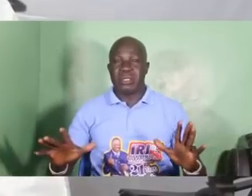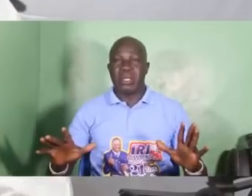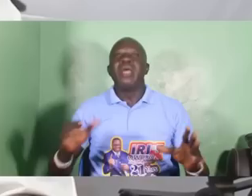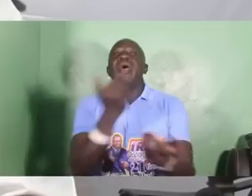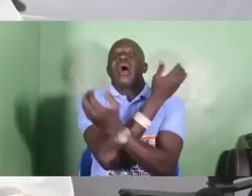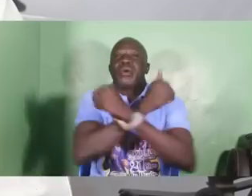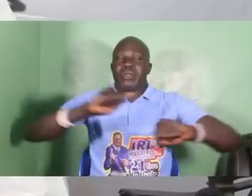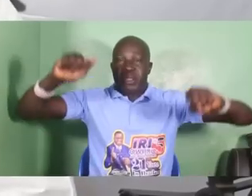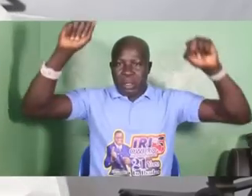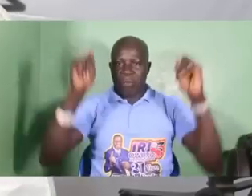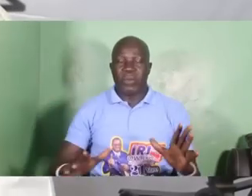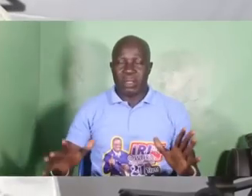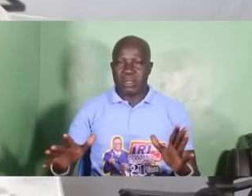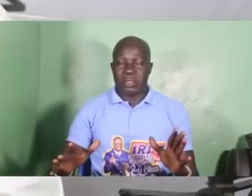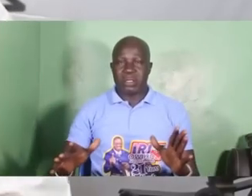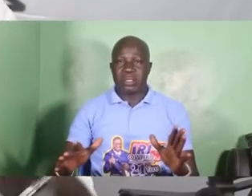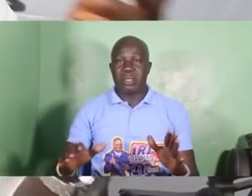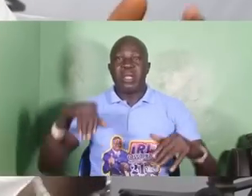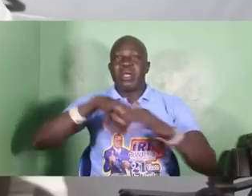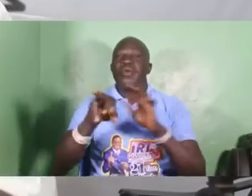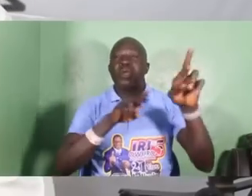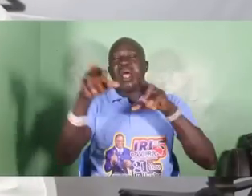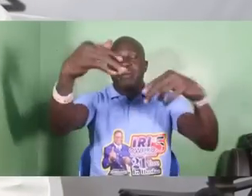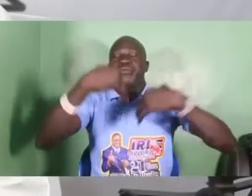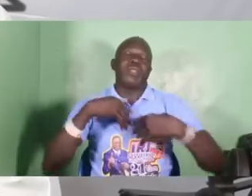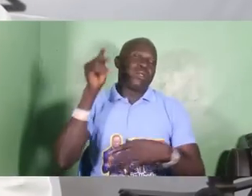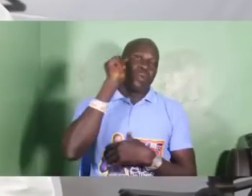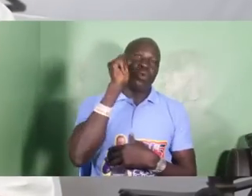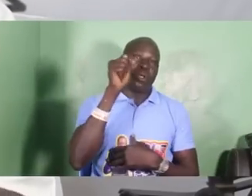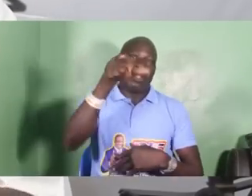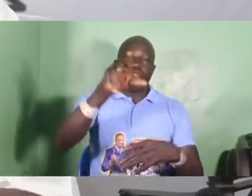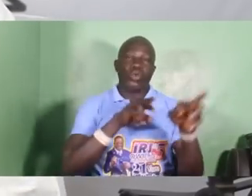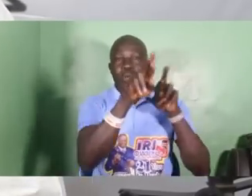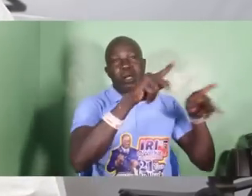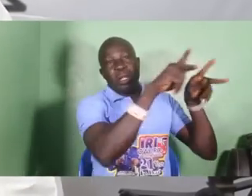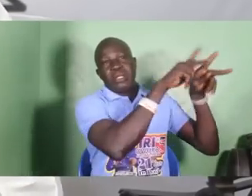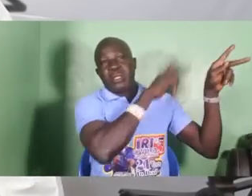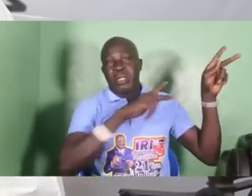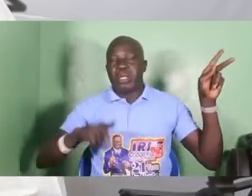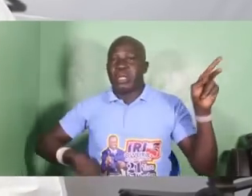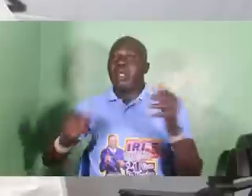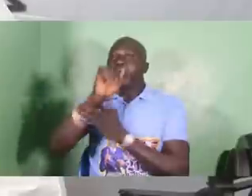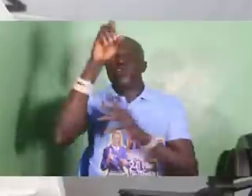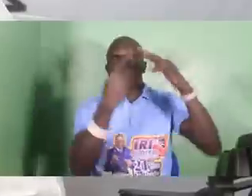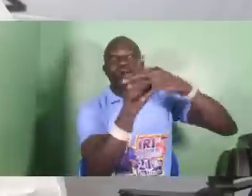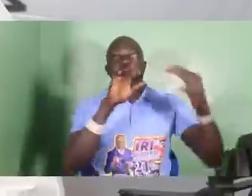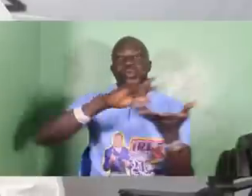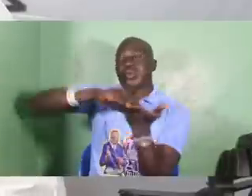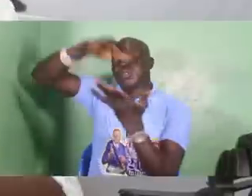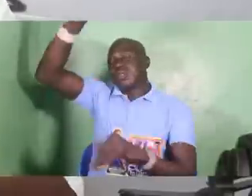perform healing. It will perform deliverance. You have testimony. And you reign as a king.